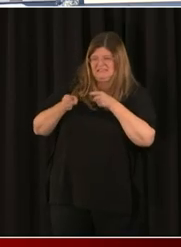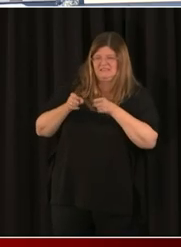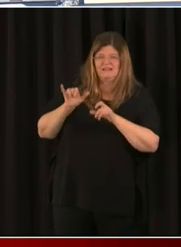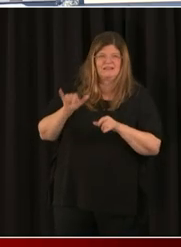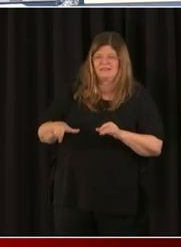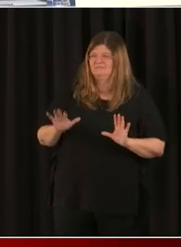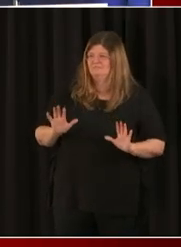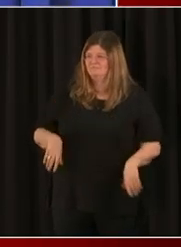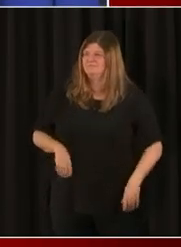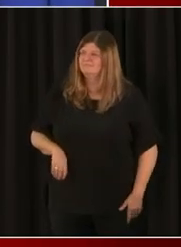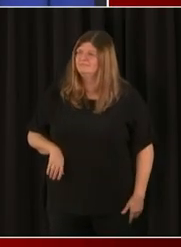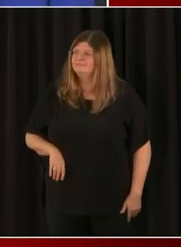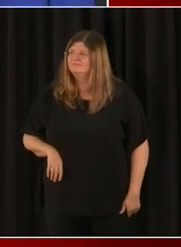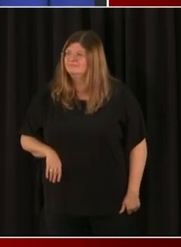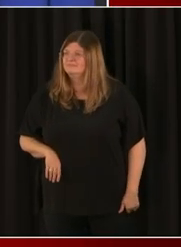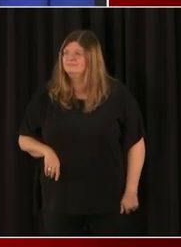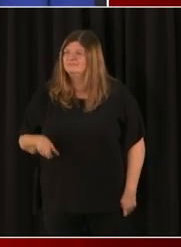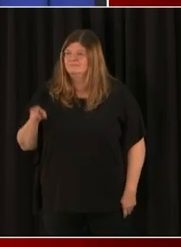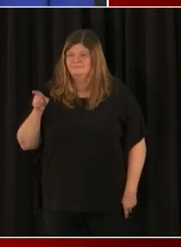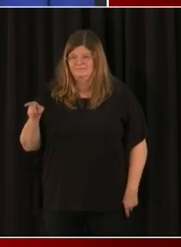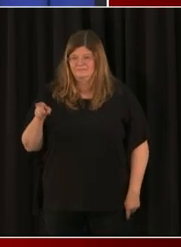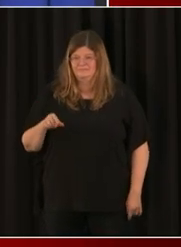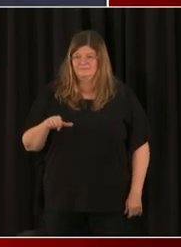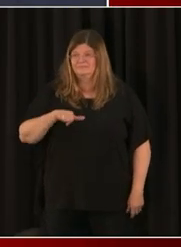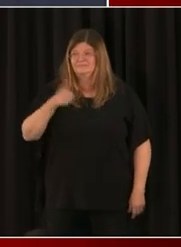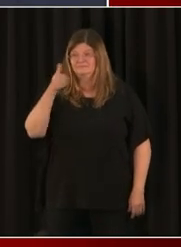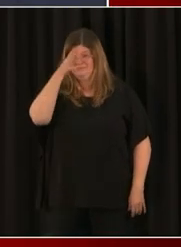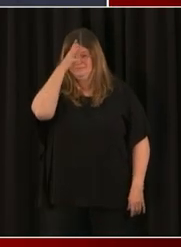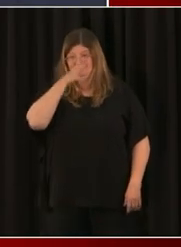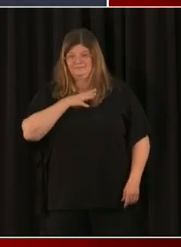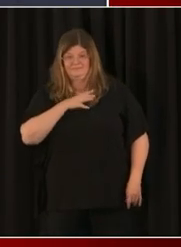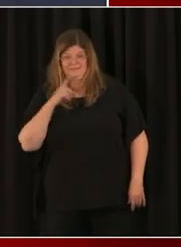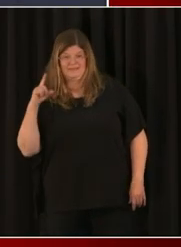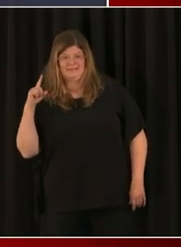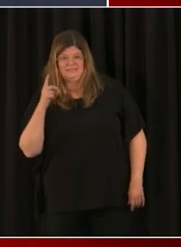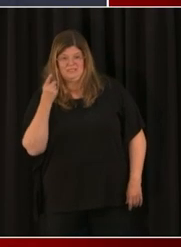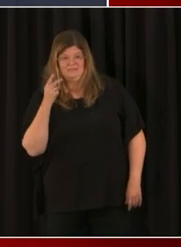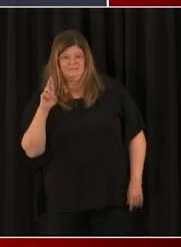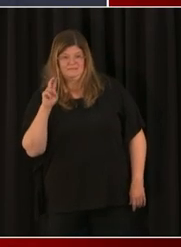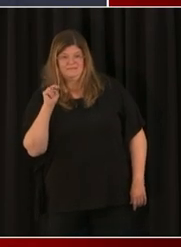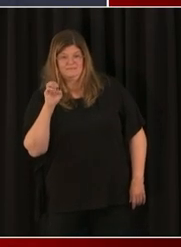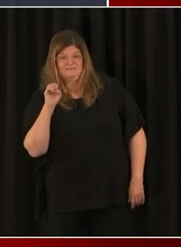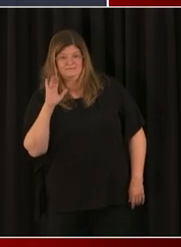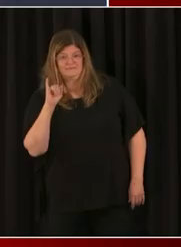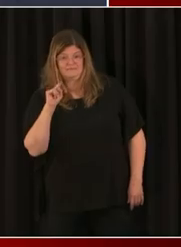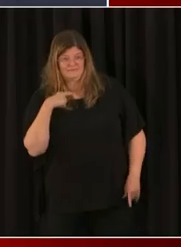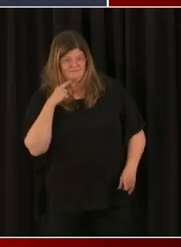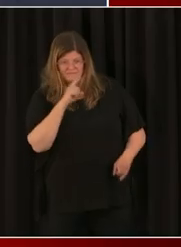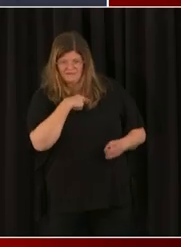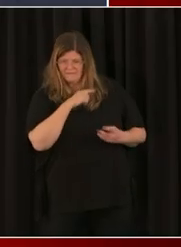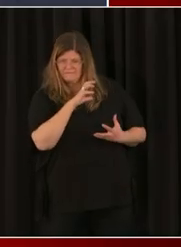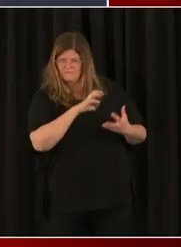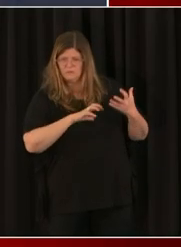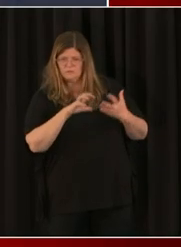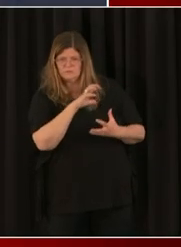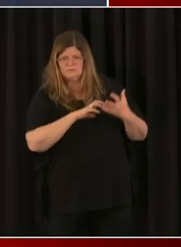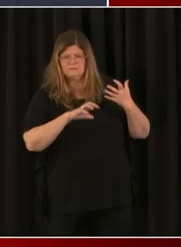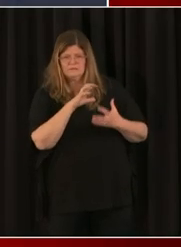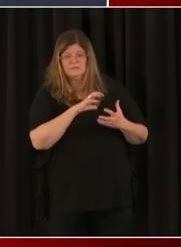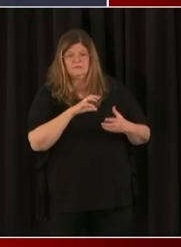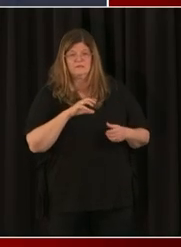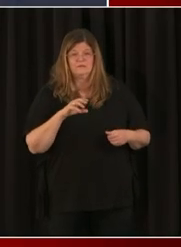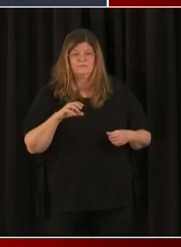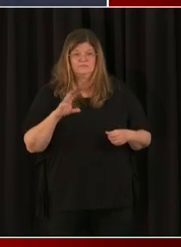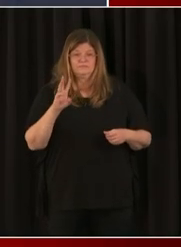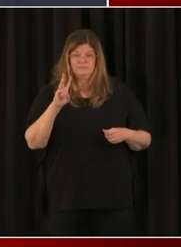Sam? Dr. Nesbitt, I'm kind of confused about Walgreens, CVS, and Vaccinate.com. Is it